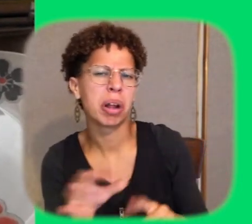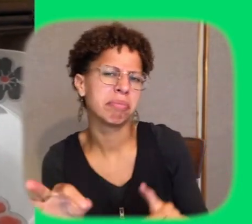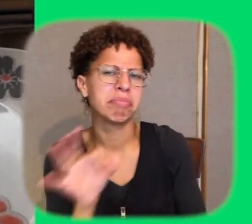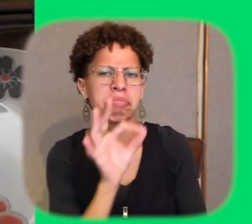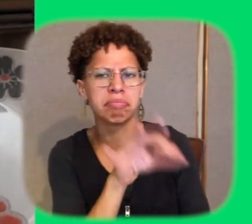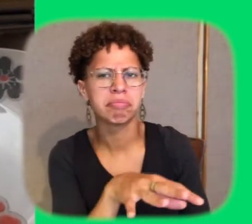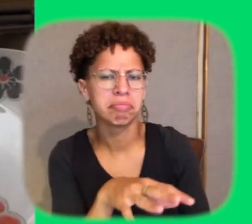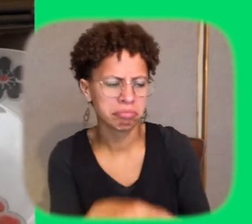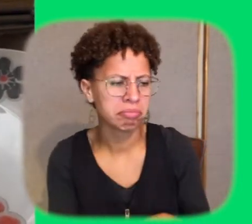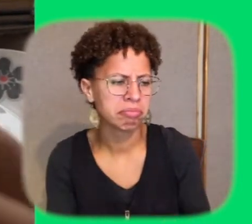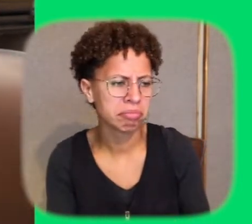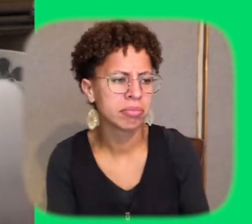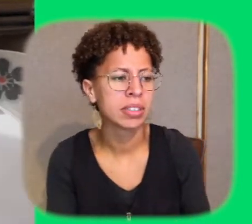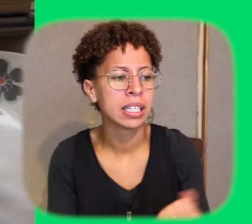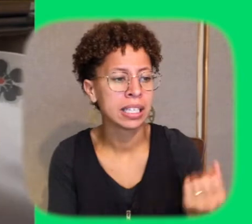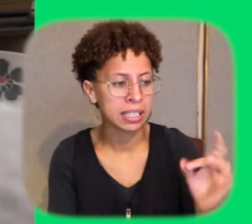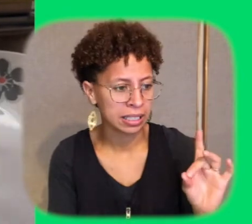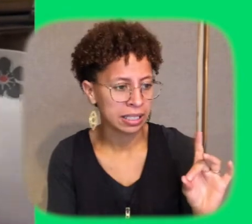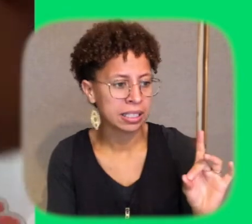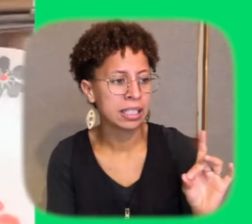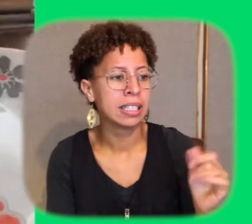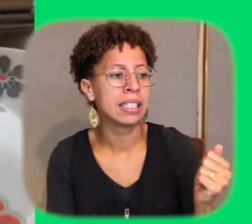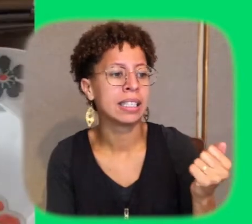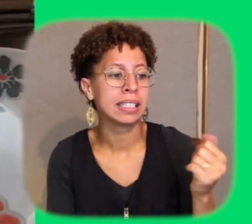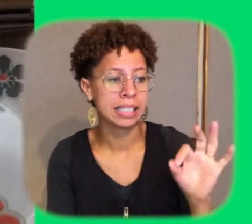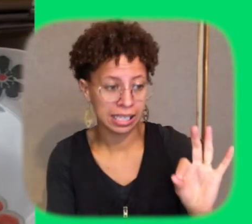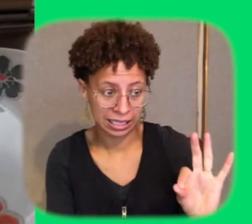18, 19, slow.